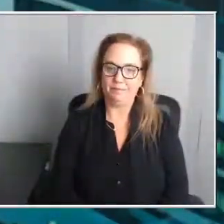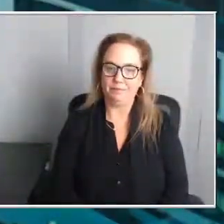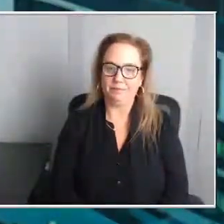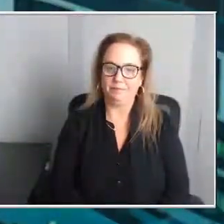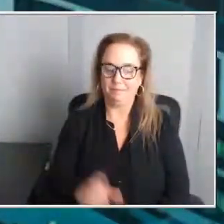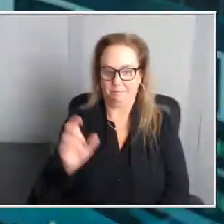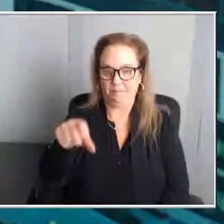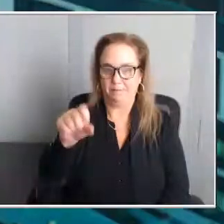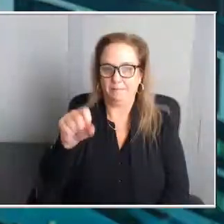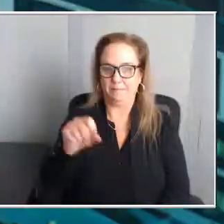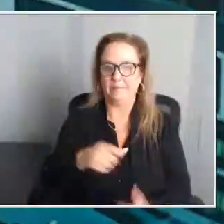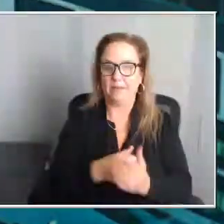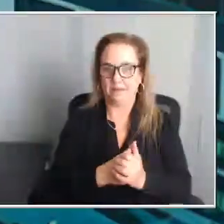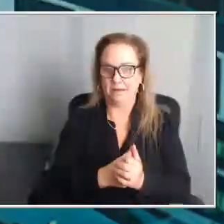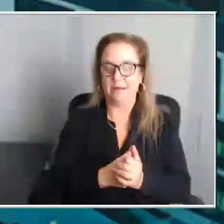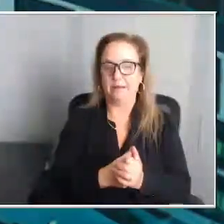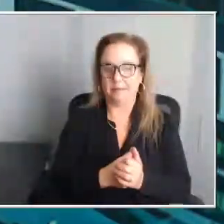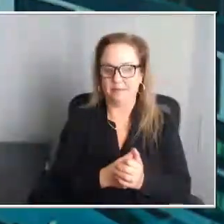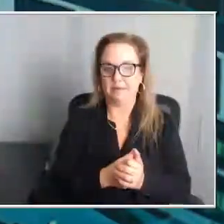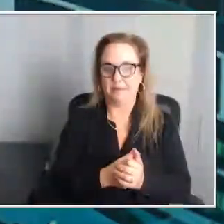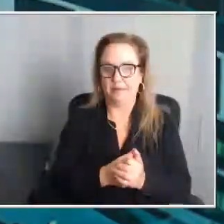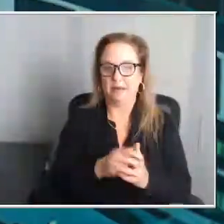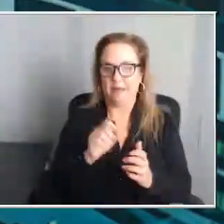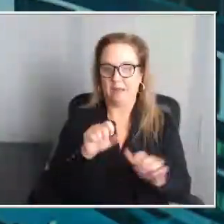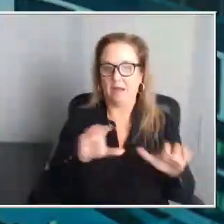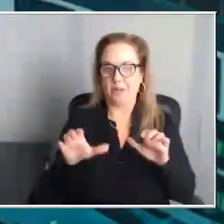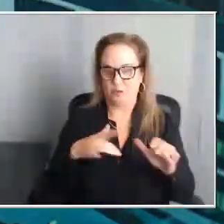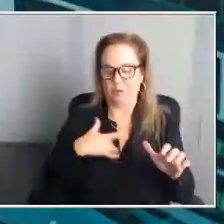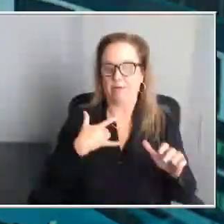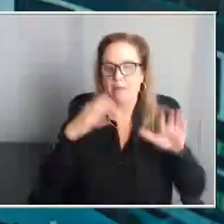Yes, I do, but